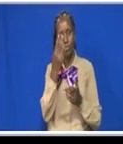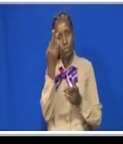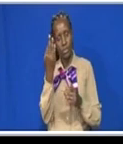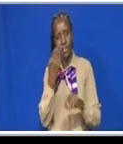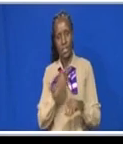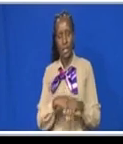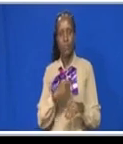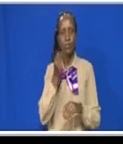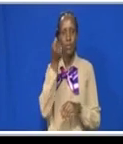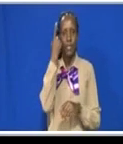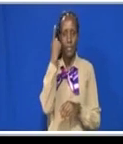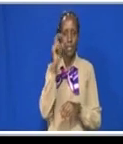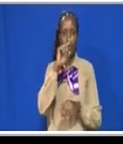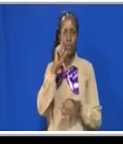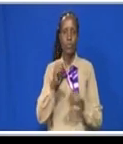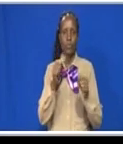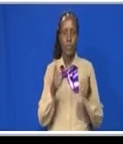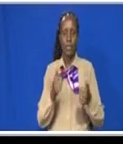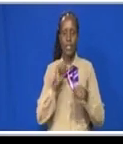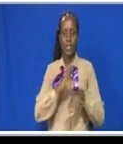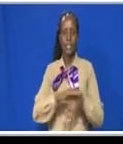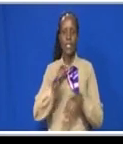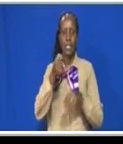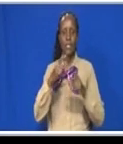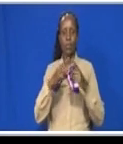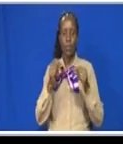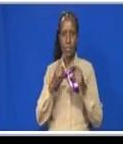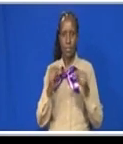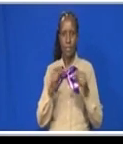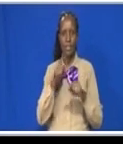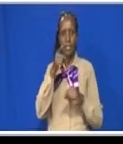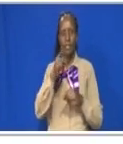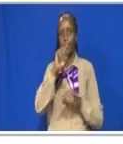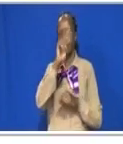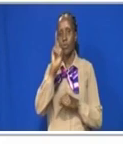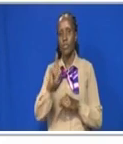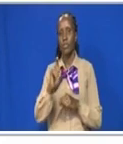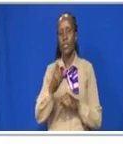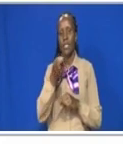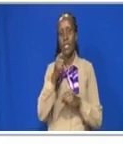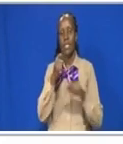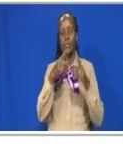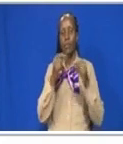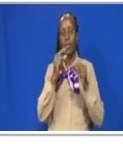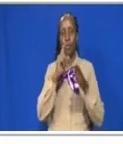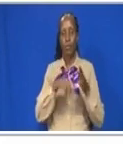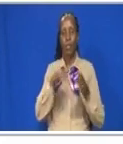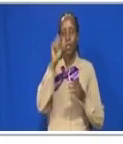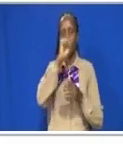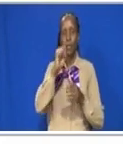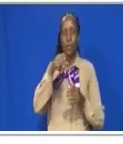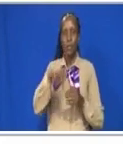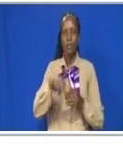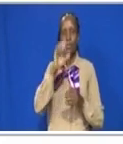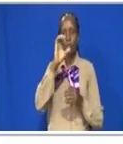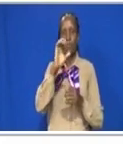to understand it and get the keywords. In this particular question, the keyword is species.